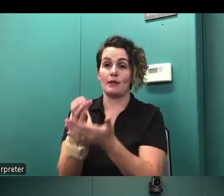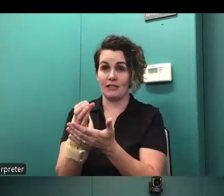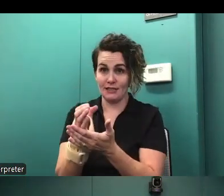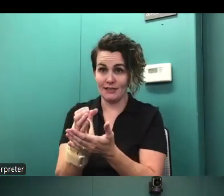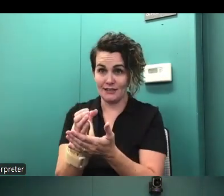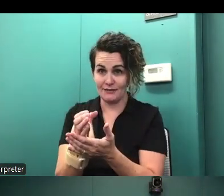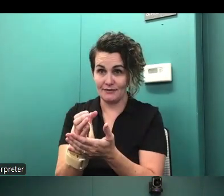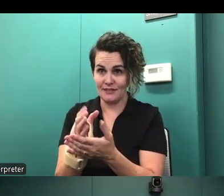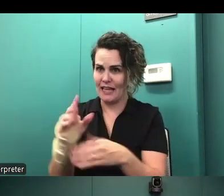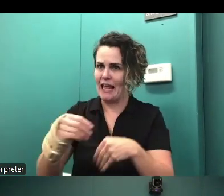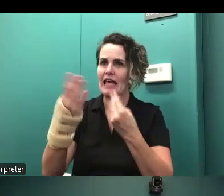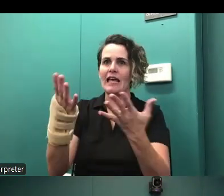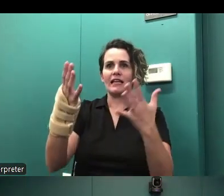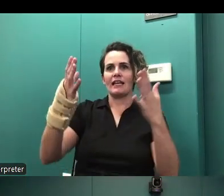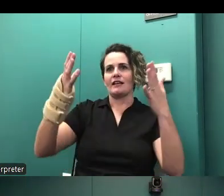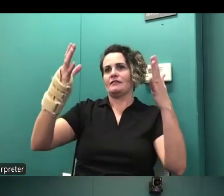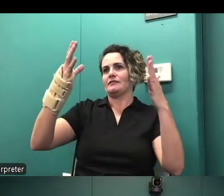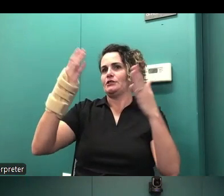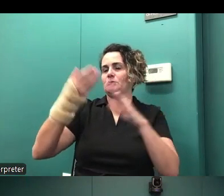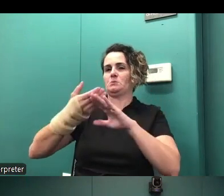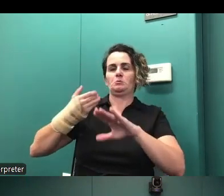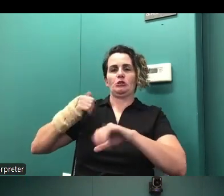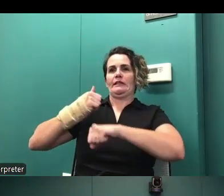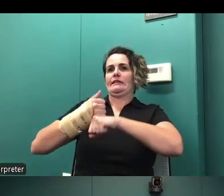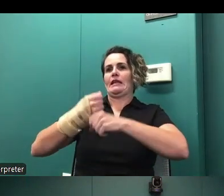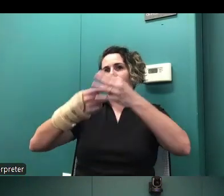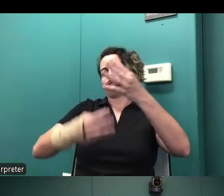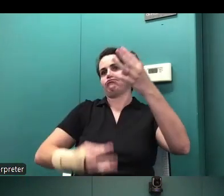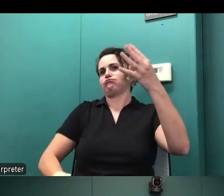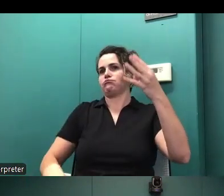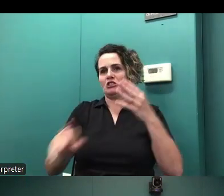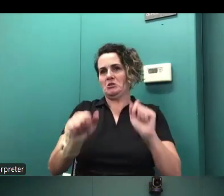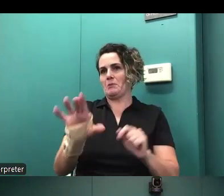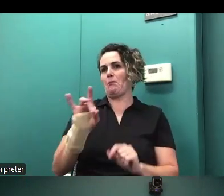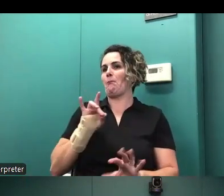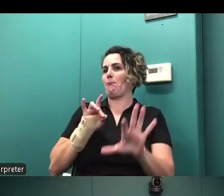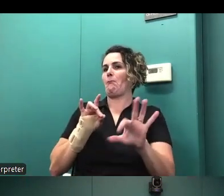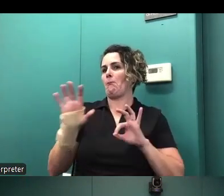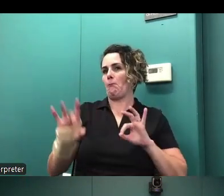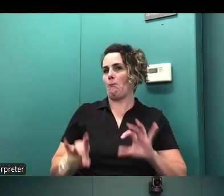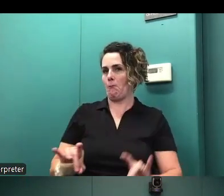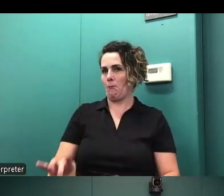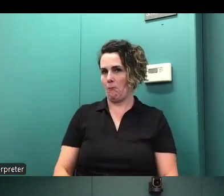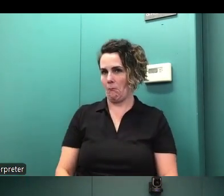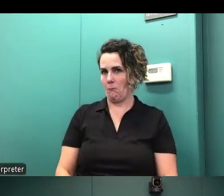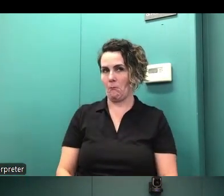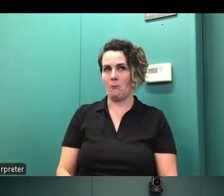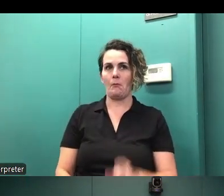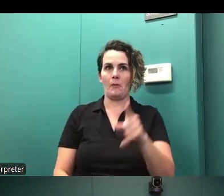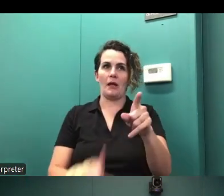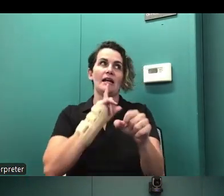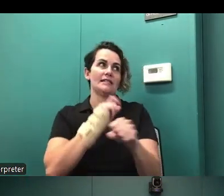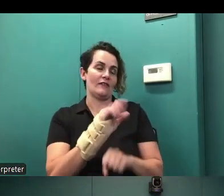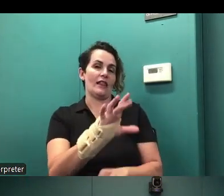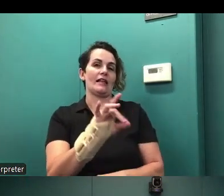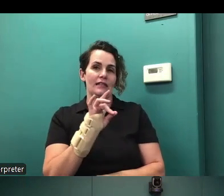Gives you a whole category Mhm. of images to go through. And Yeah, then, definitely put it on it,